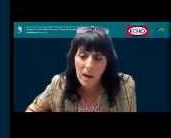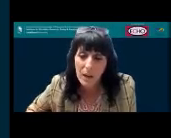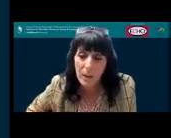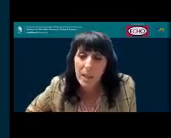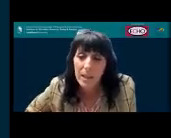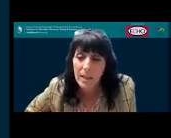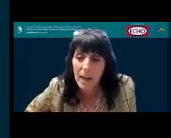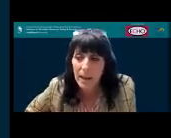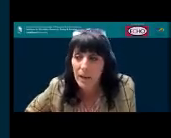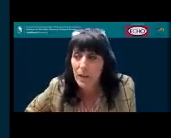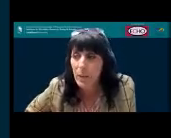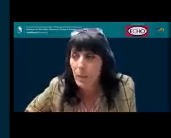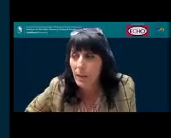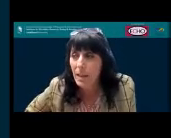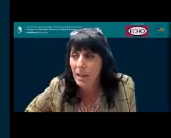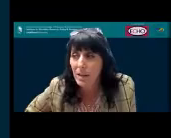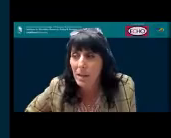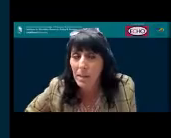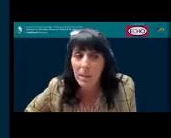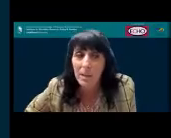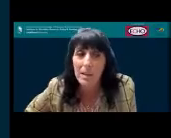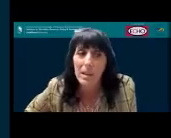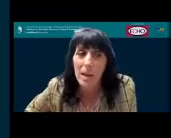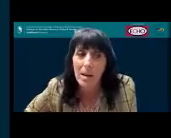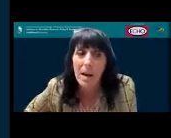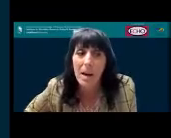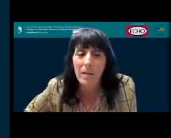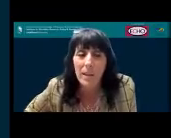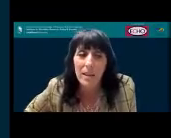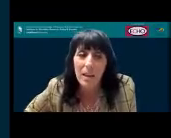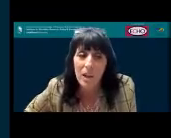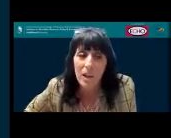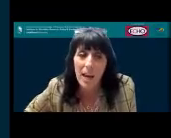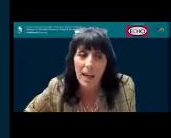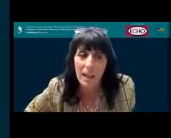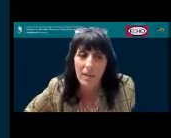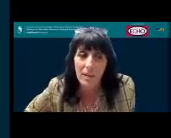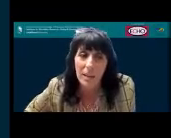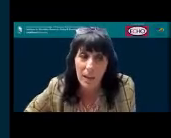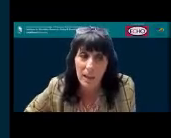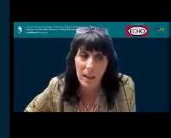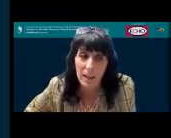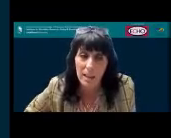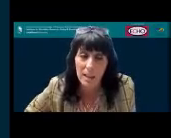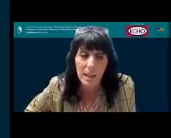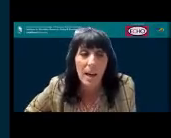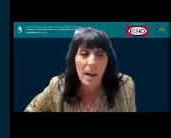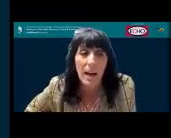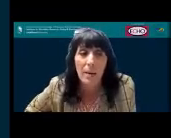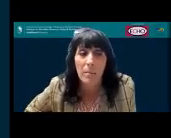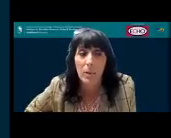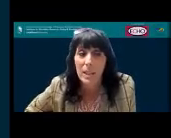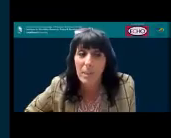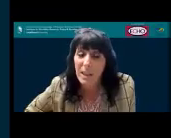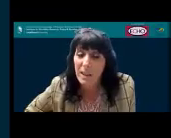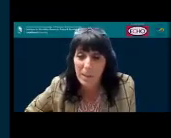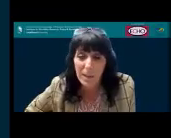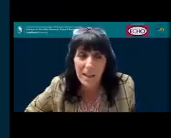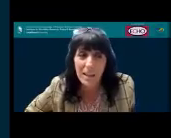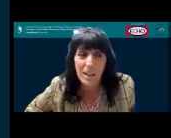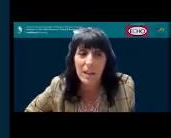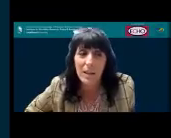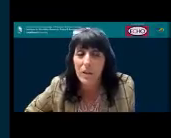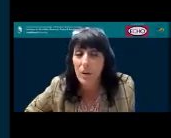When we are doing these echoes, please remember some of the session etiquette. Respect